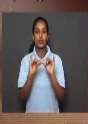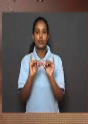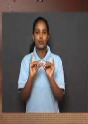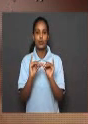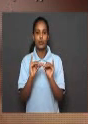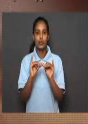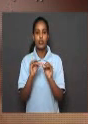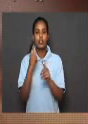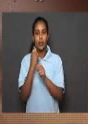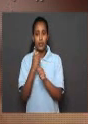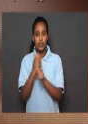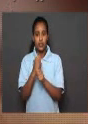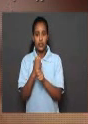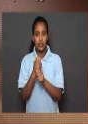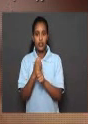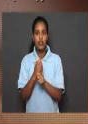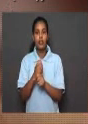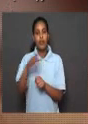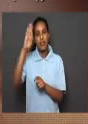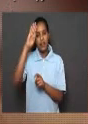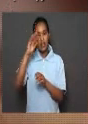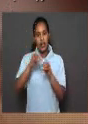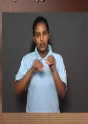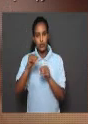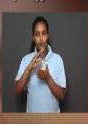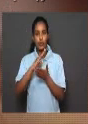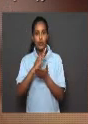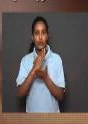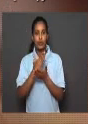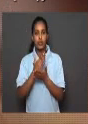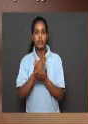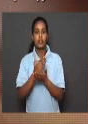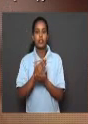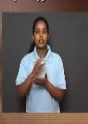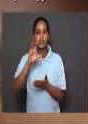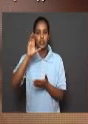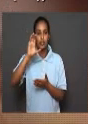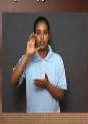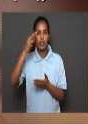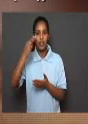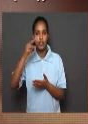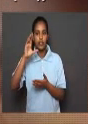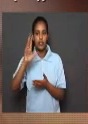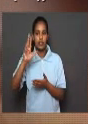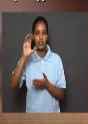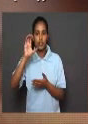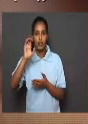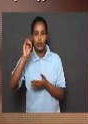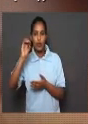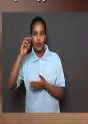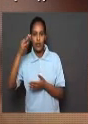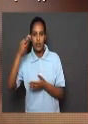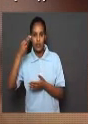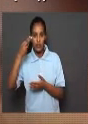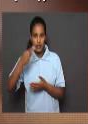by demonstrating the buffer action between acetic acid and sodium